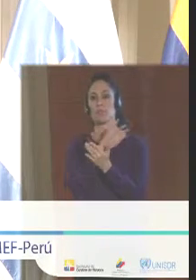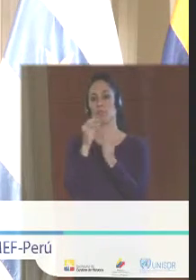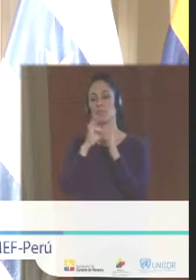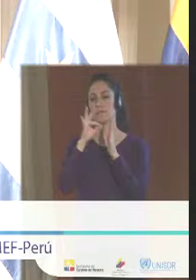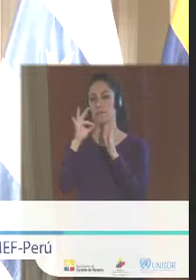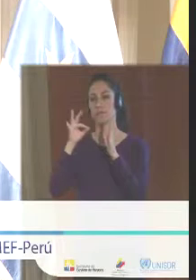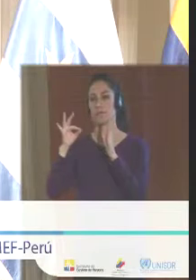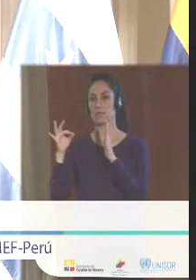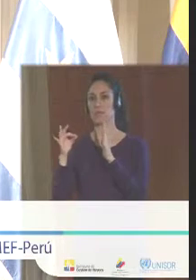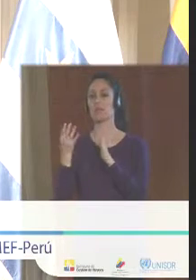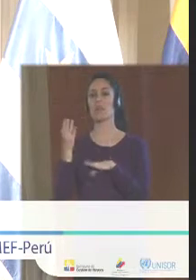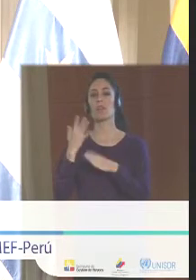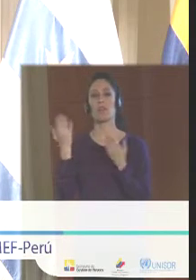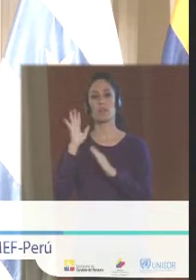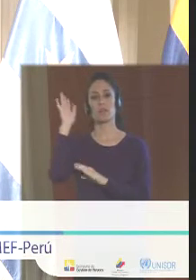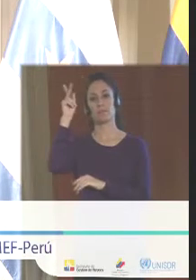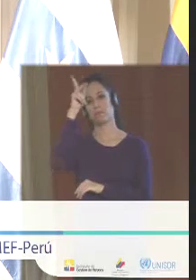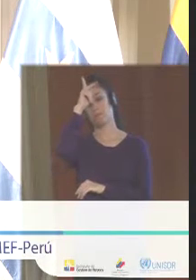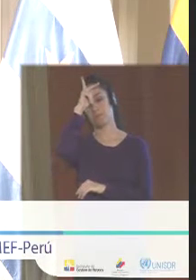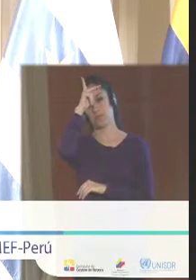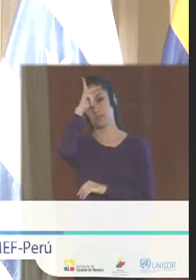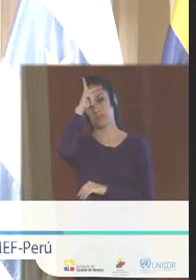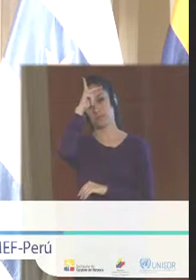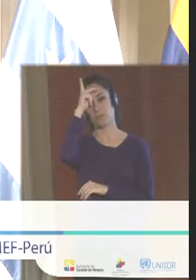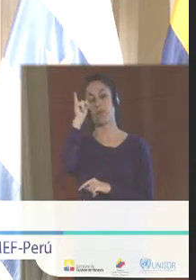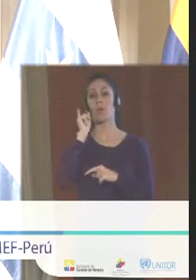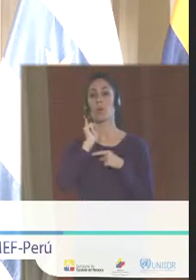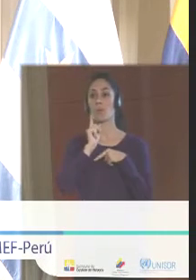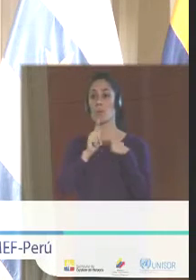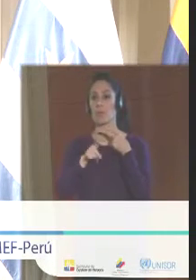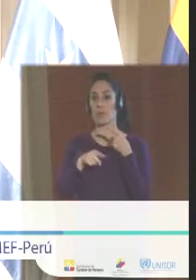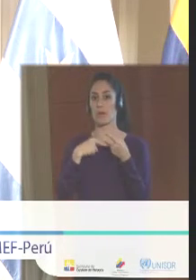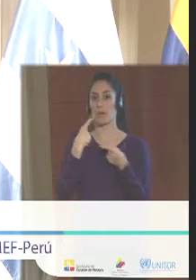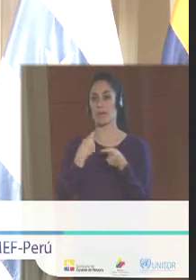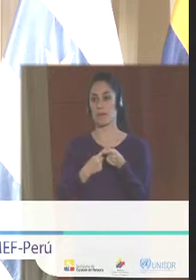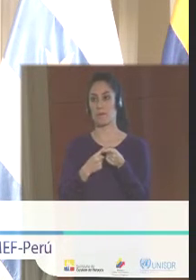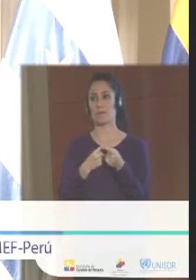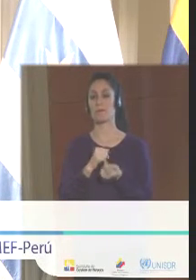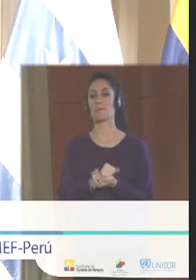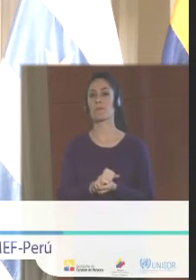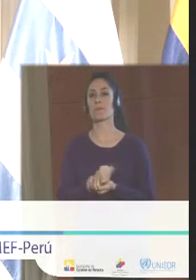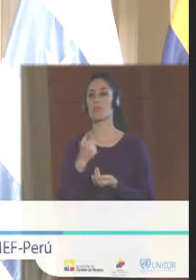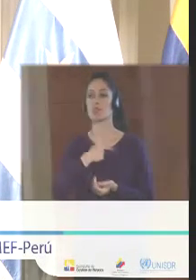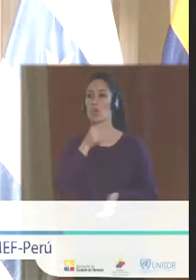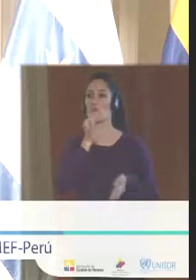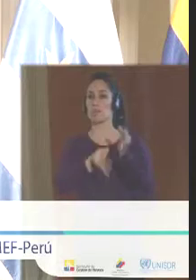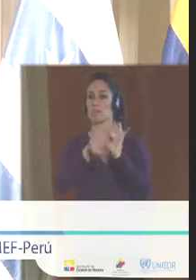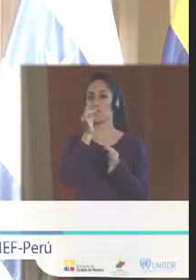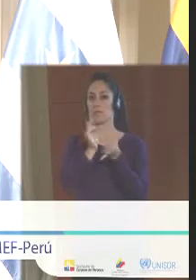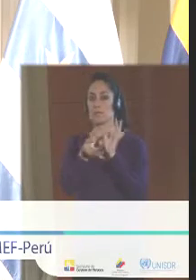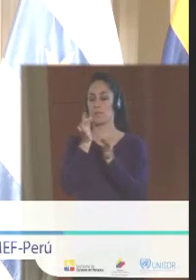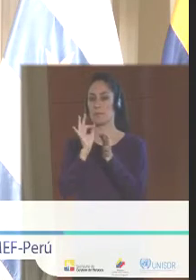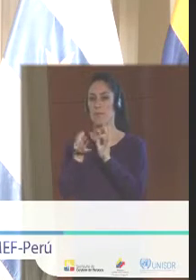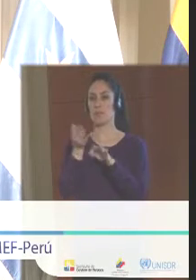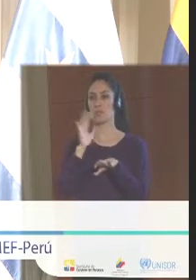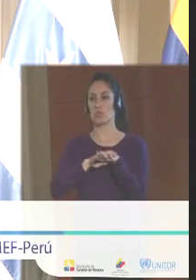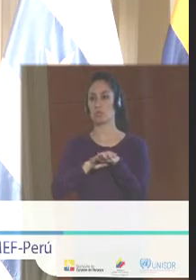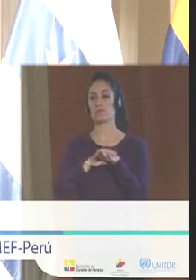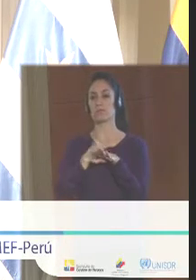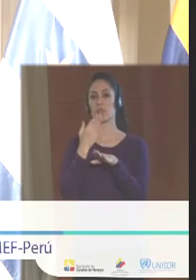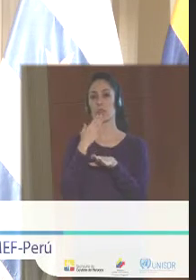vision of the Ministry of Economy and Finance of Peru. And specifically, I want to